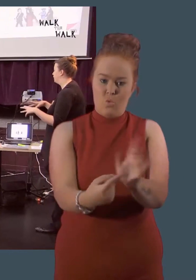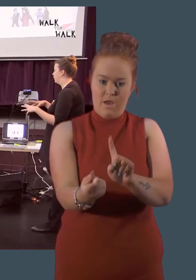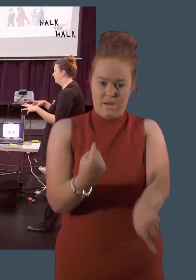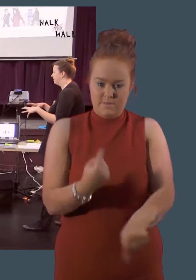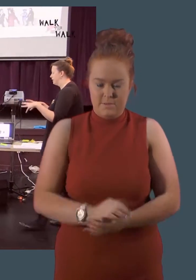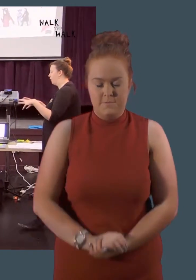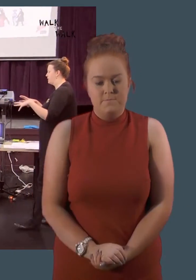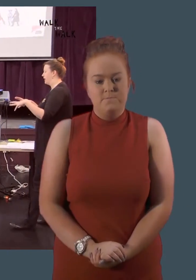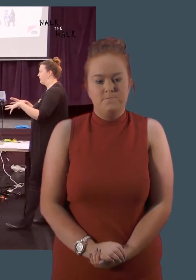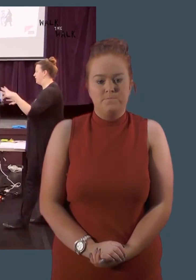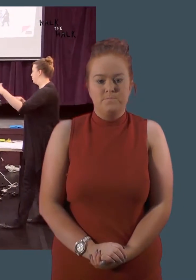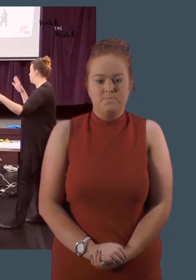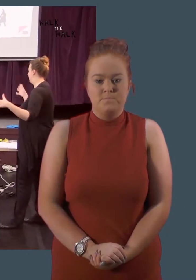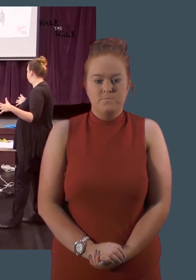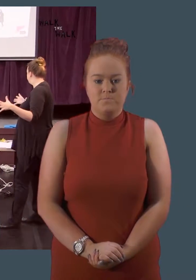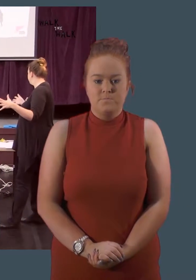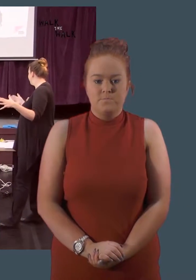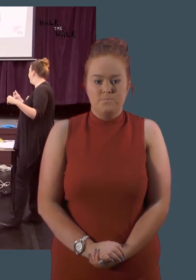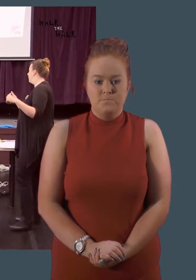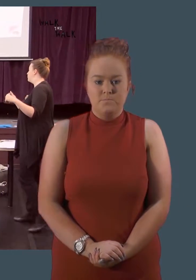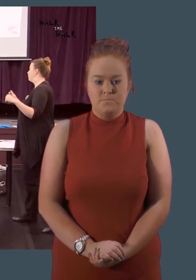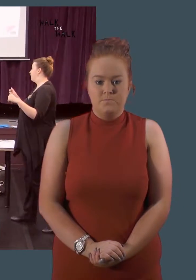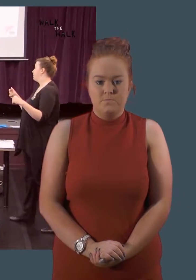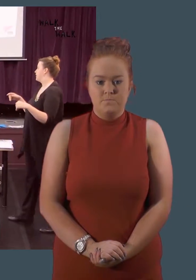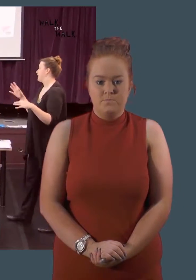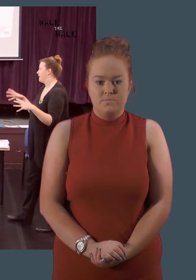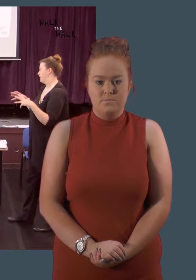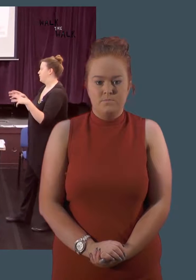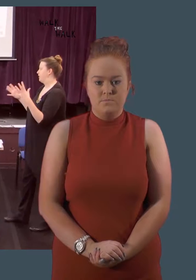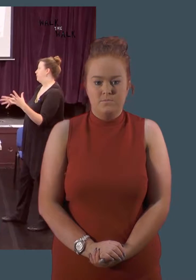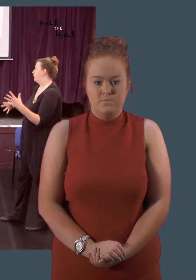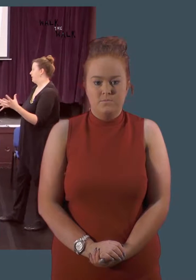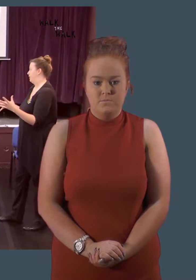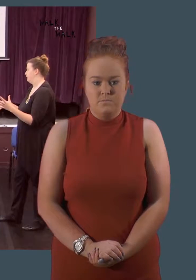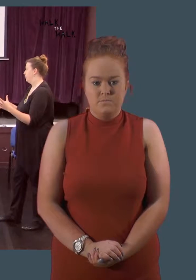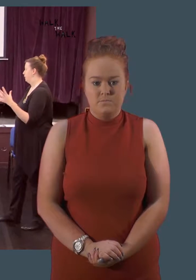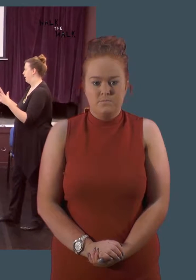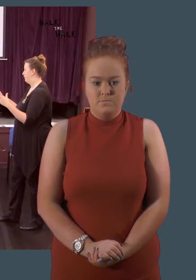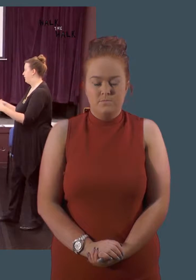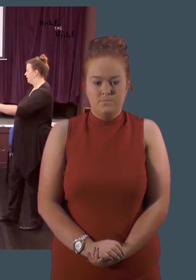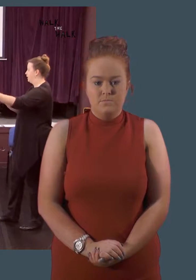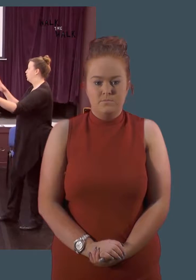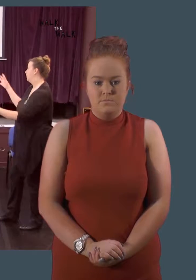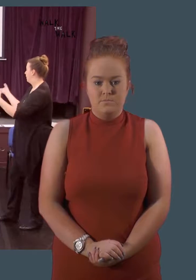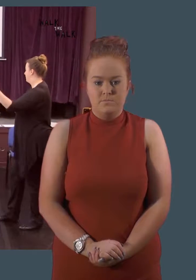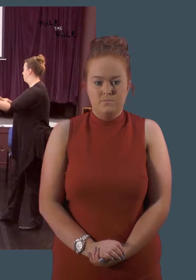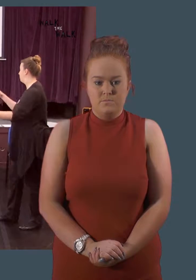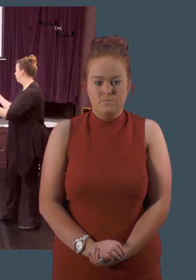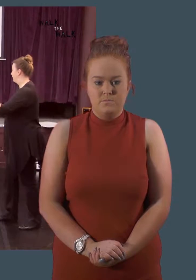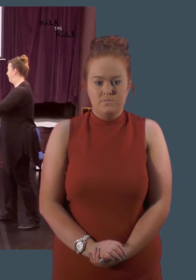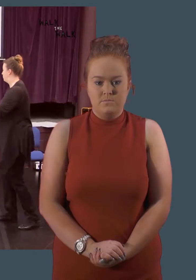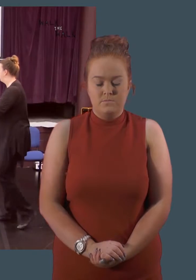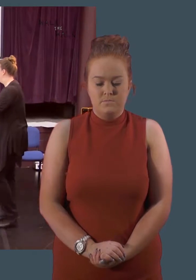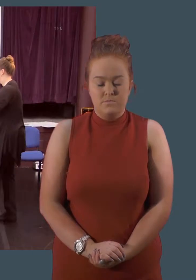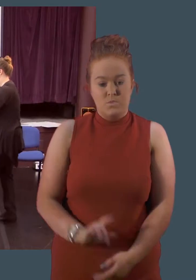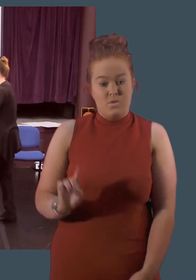you questions on a scale of 0 to 10. So rather than just asking you to give me your answer, you can physically show me your answer by